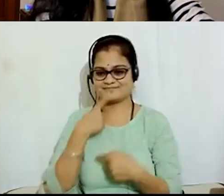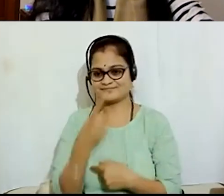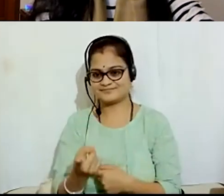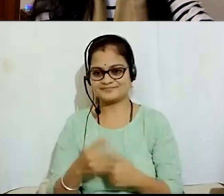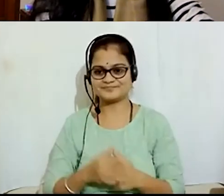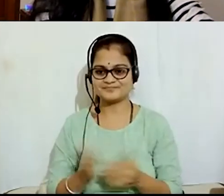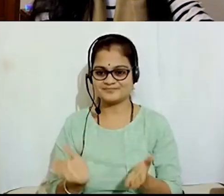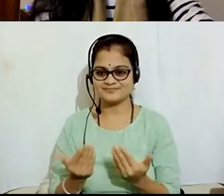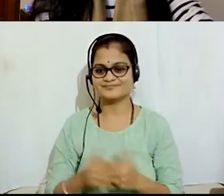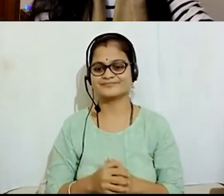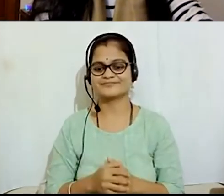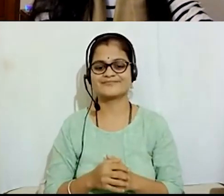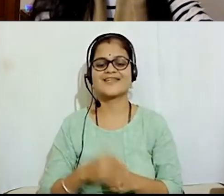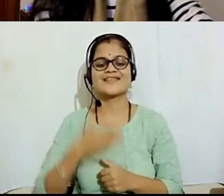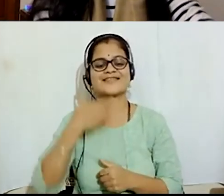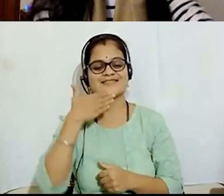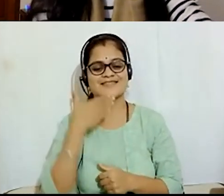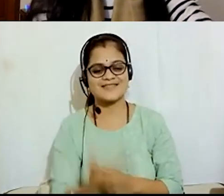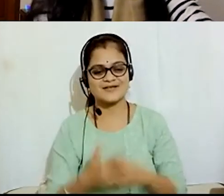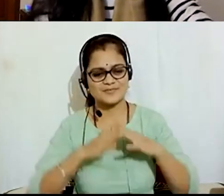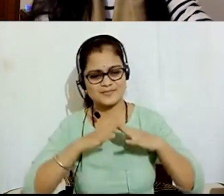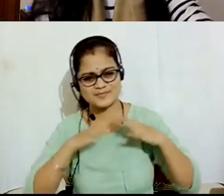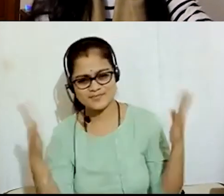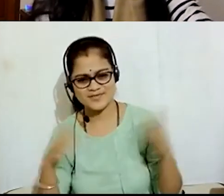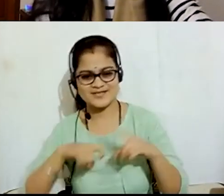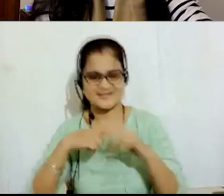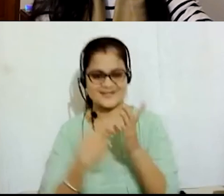Thank you very much, Kritika. That was really cool.